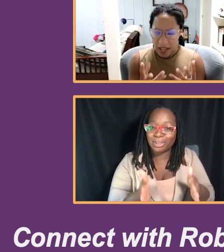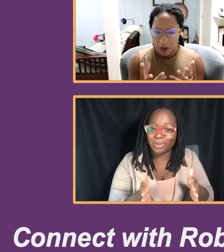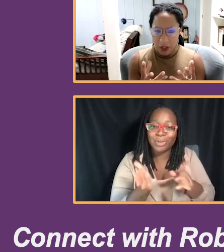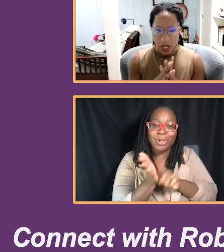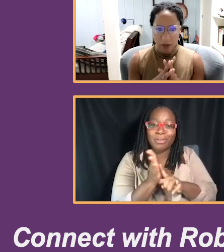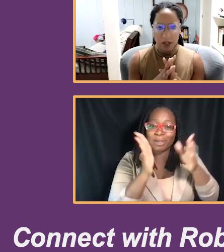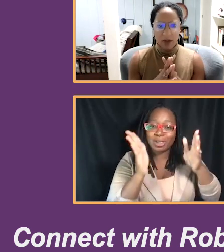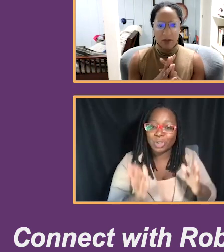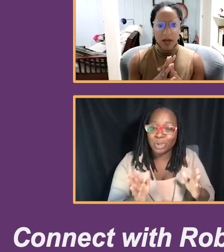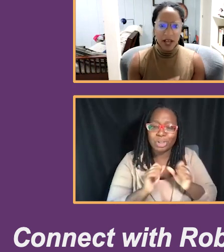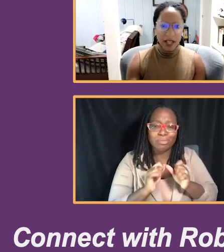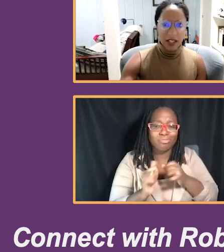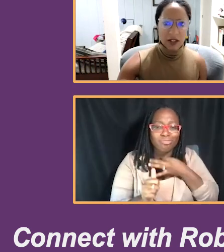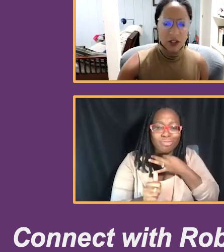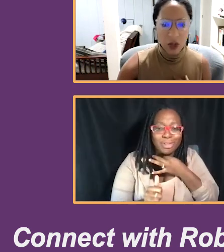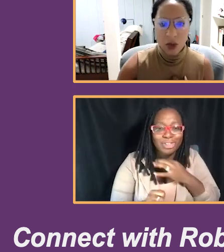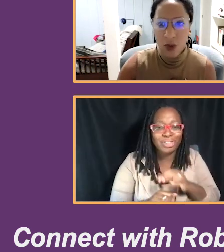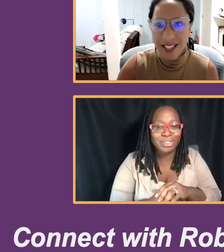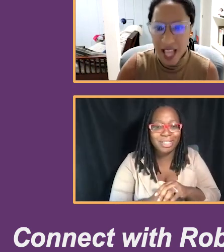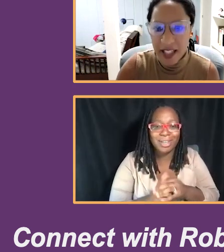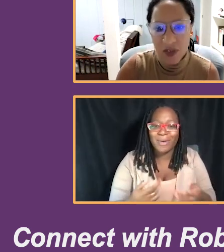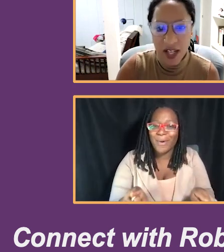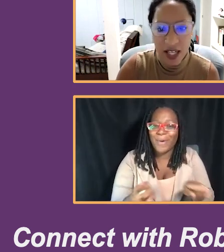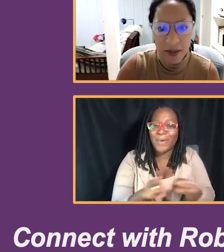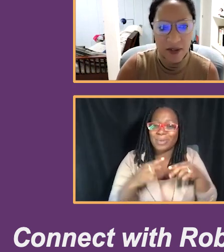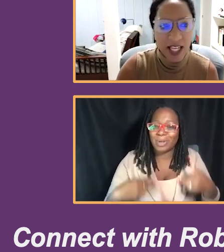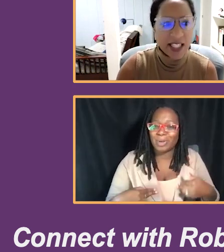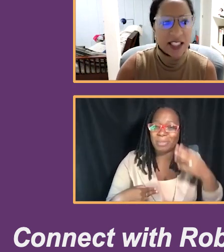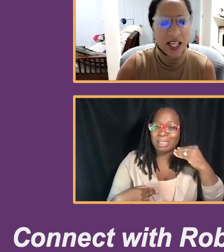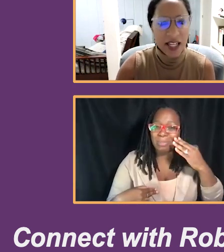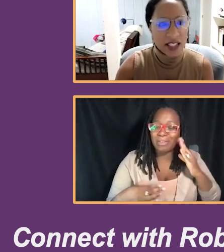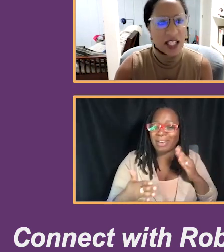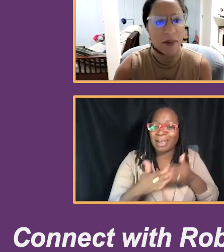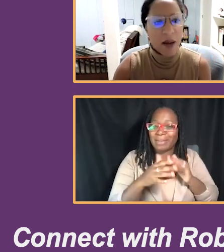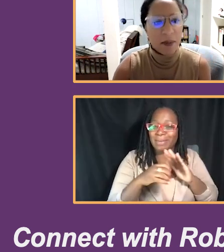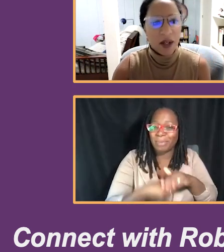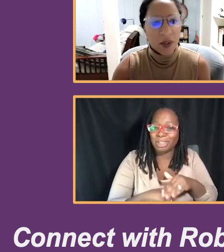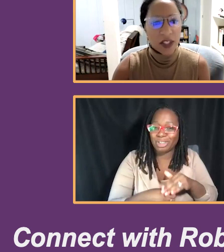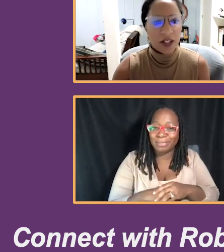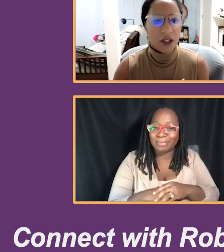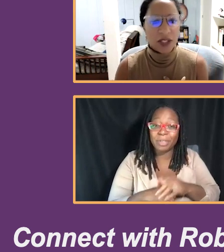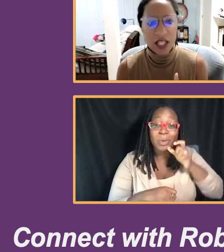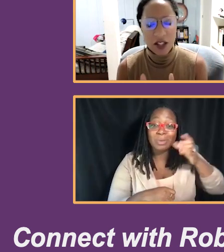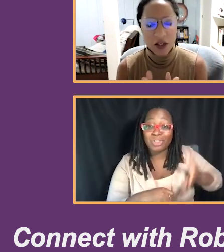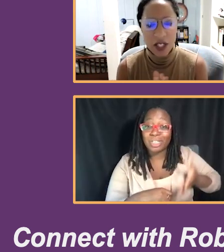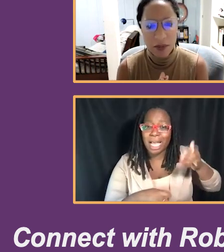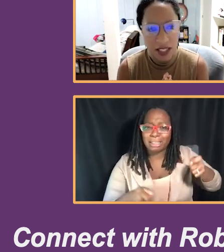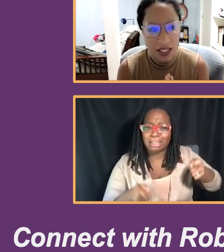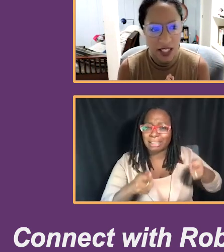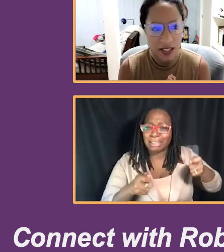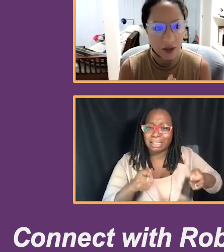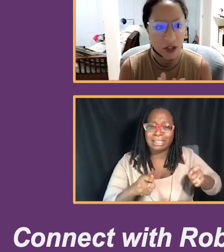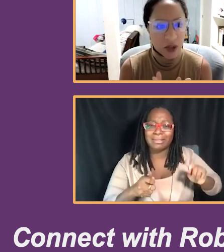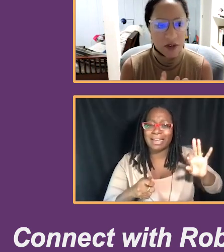Her life was shaped by the soul satisfying times of the 80s and 90s hip hop, which led her to attain a degree in